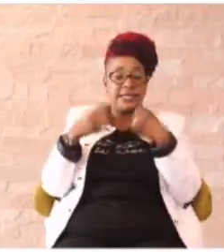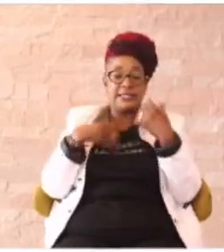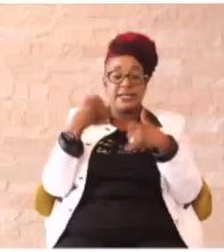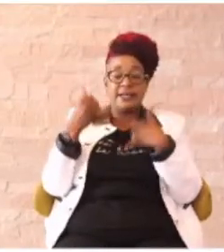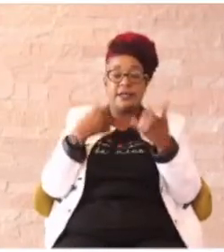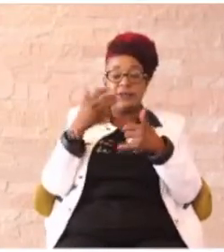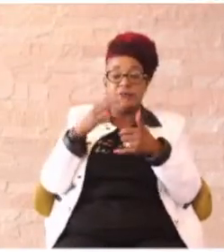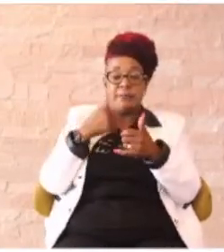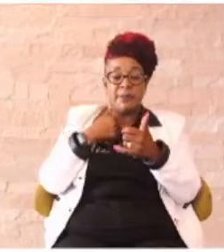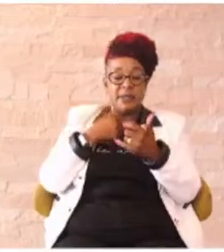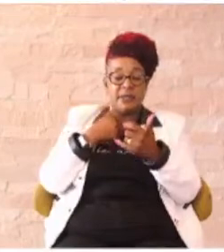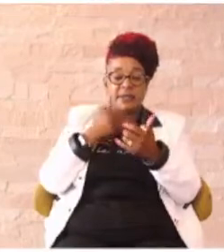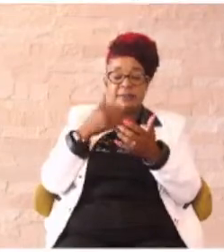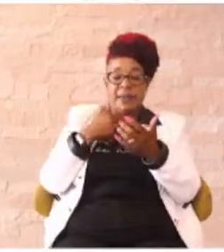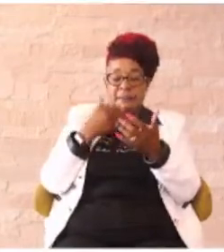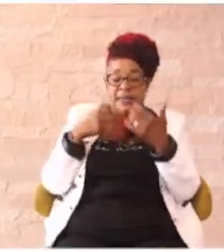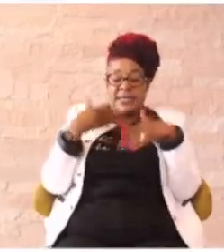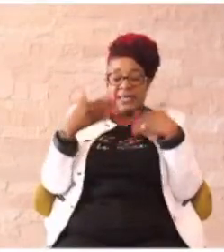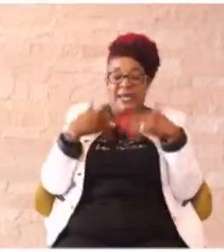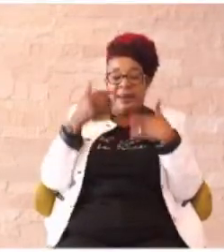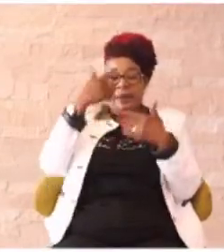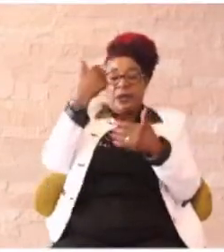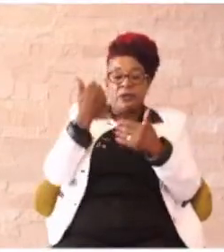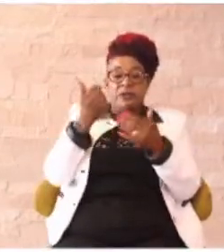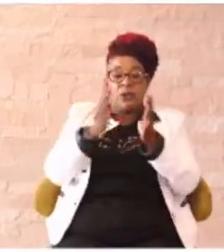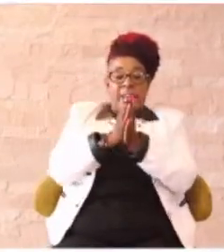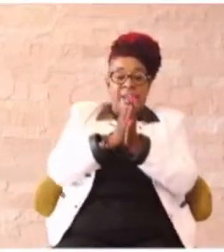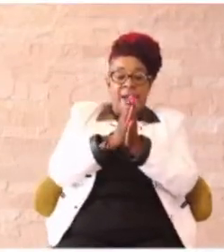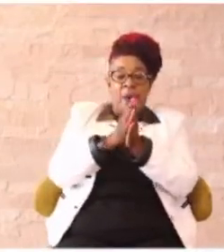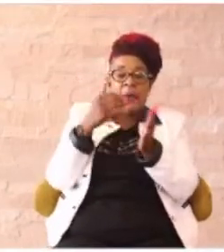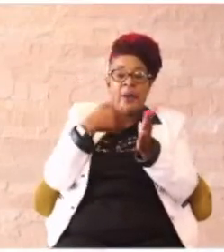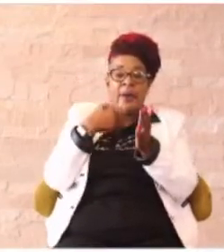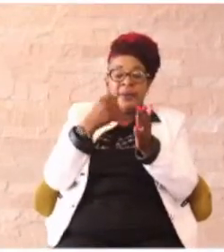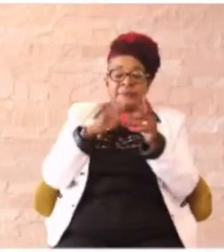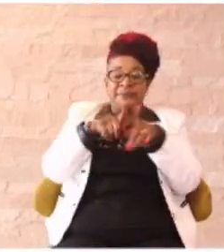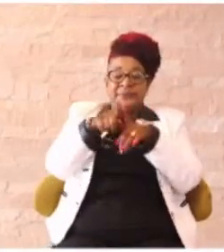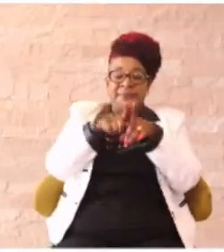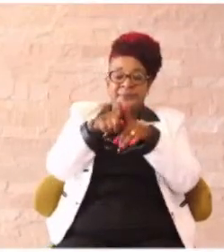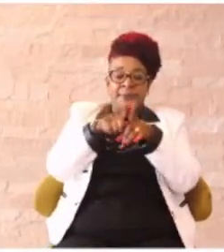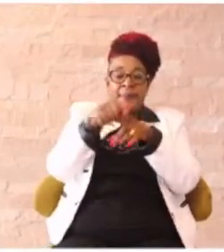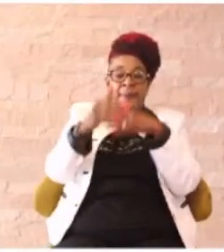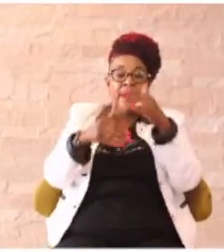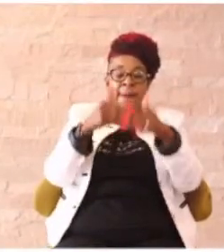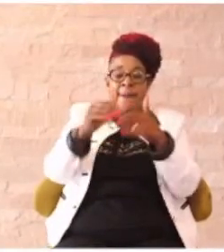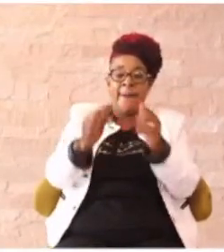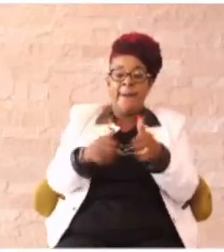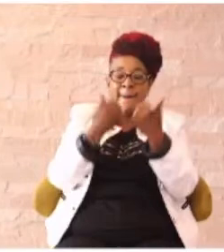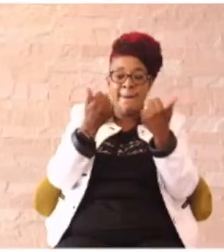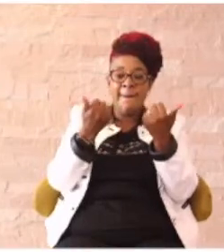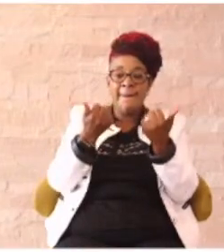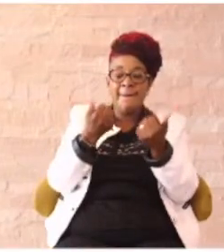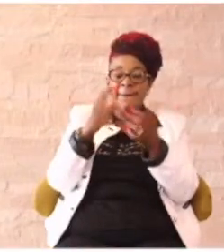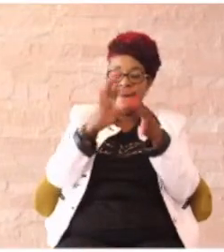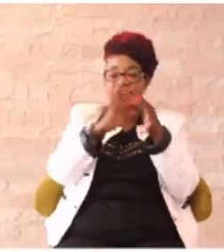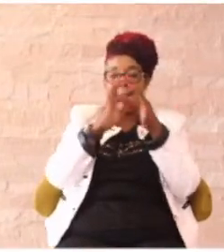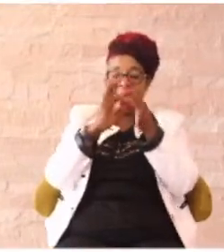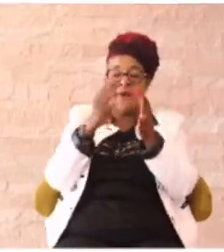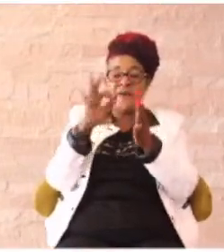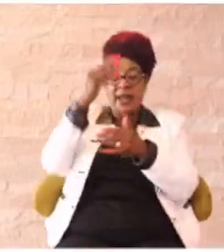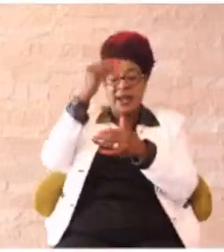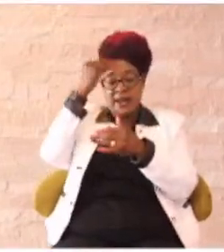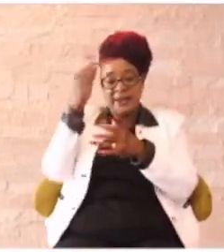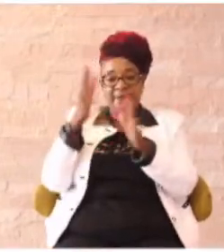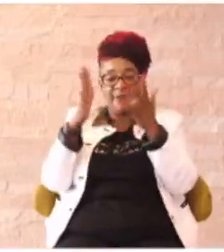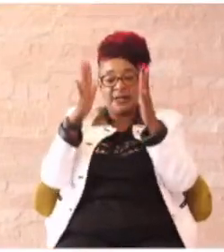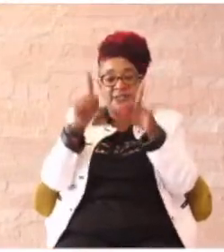for me, I'm excited that this all came together. There were two simultaneous processes going on, the coordination of the learning